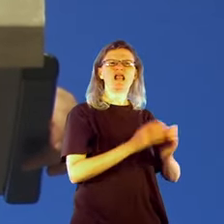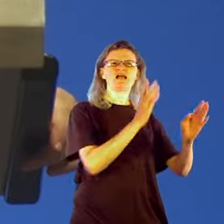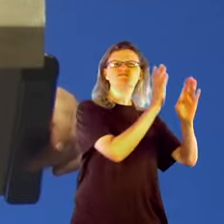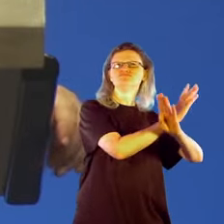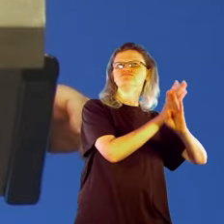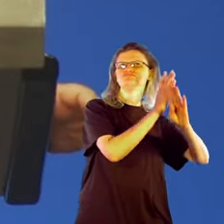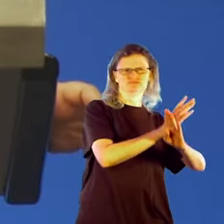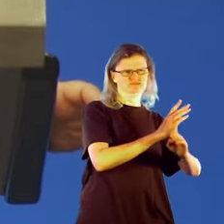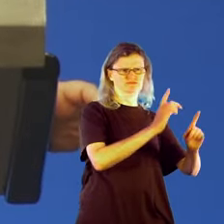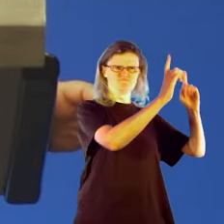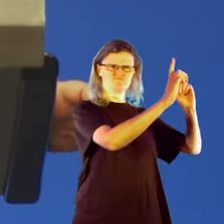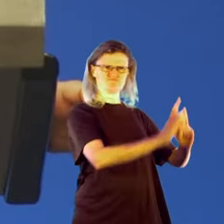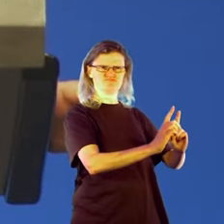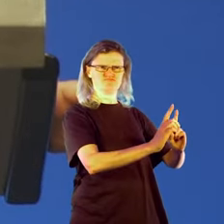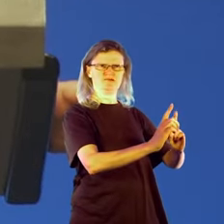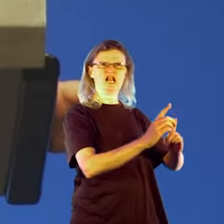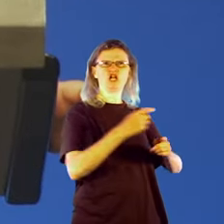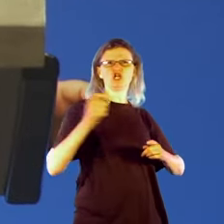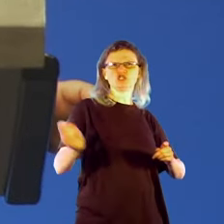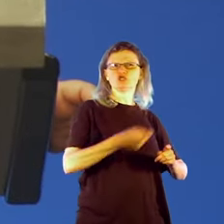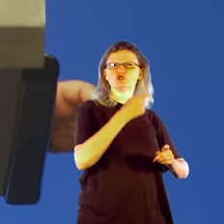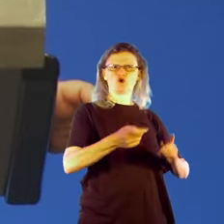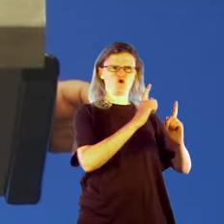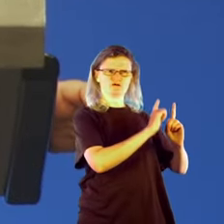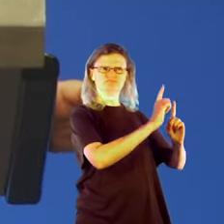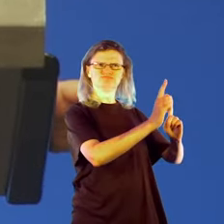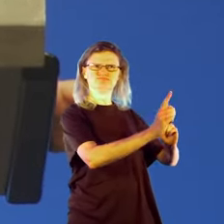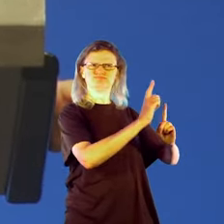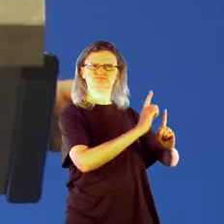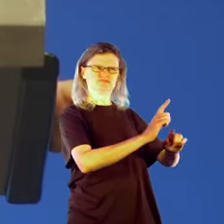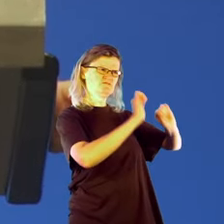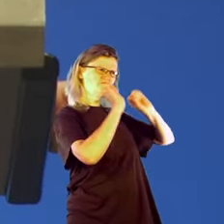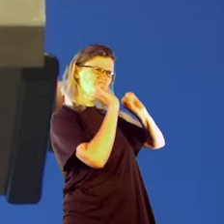cherubim and a flaming sword flashing back and forth